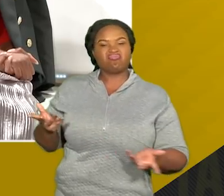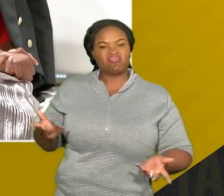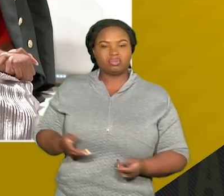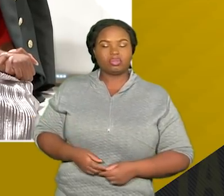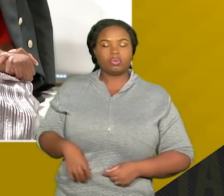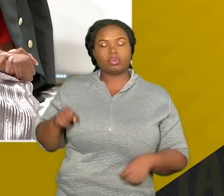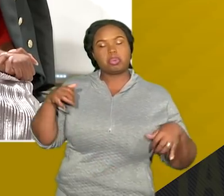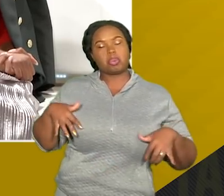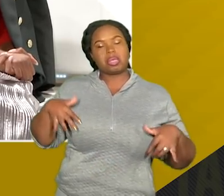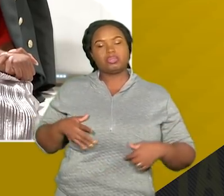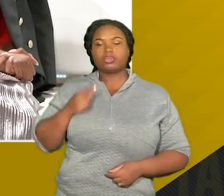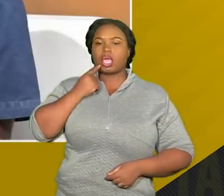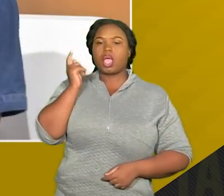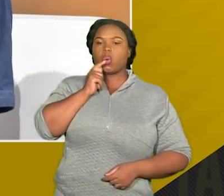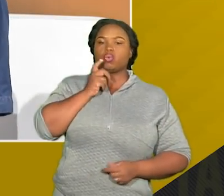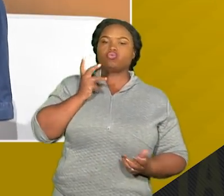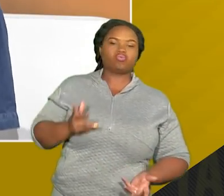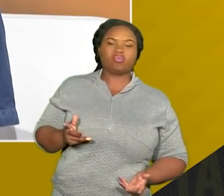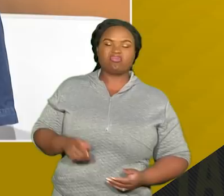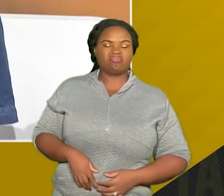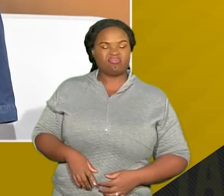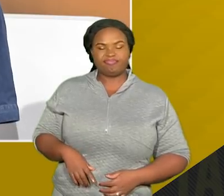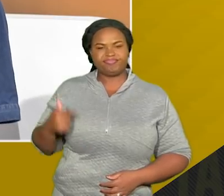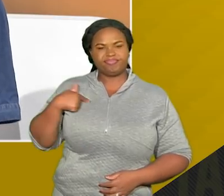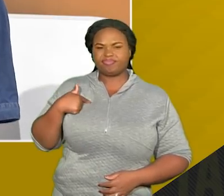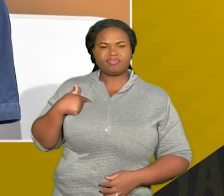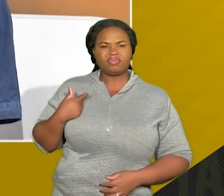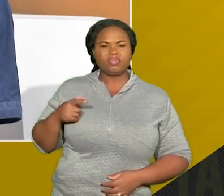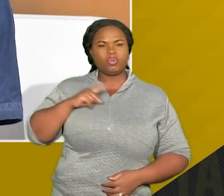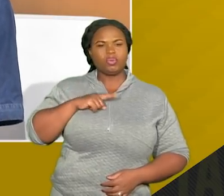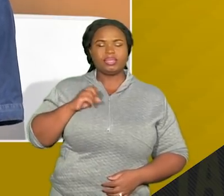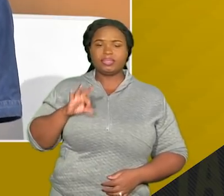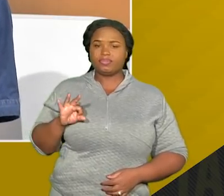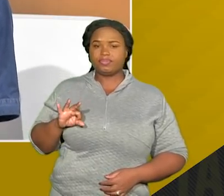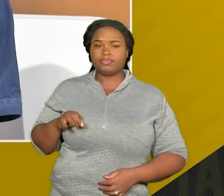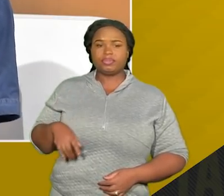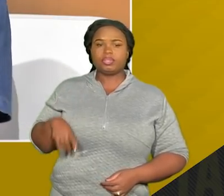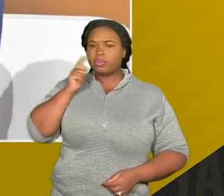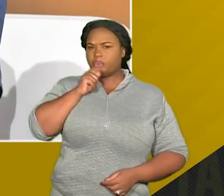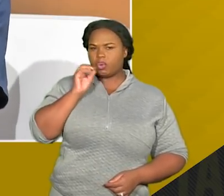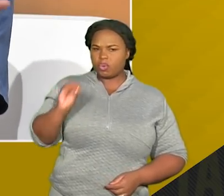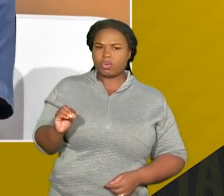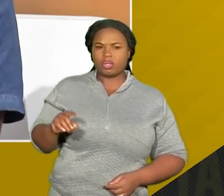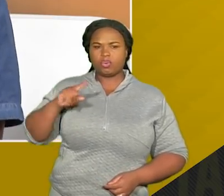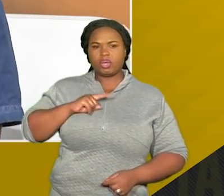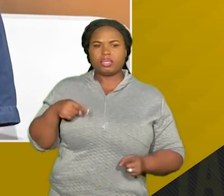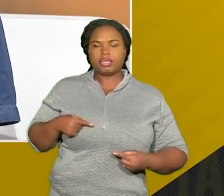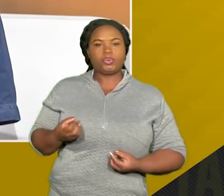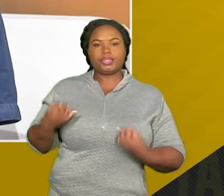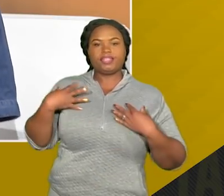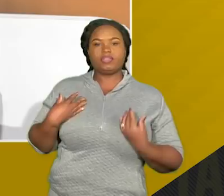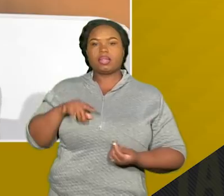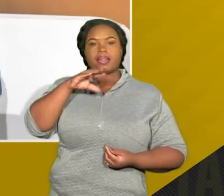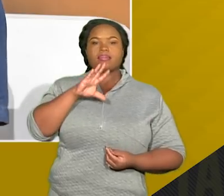every time we're lazy, kibulo. You know what I mean? I don't like, you know. I mean, if ever like you were saying, if bulebu thing, why can't they give us the namatadi lot? You know